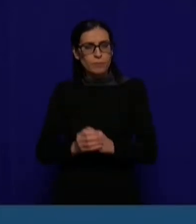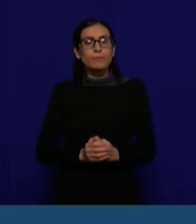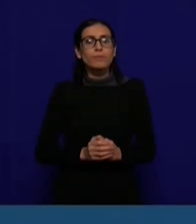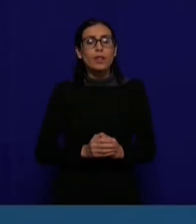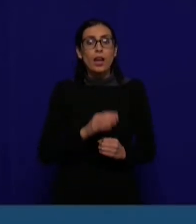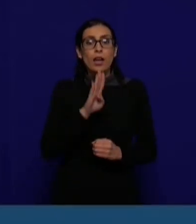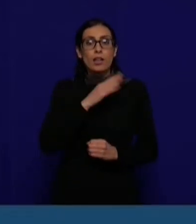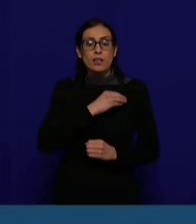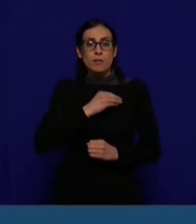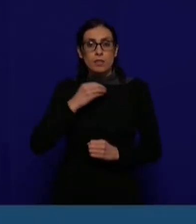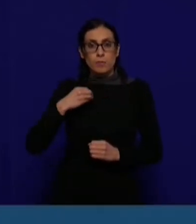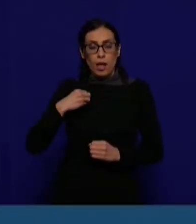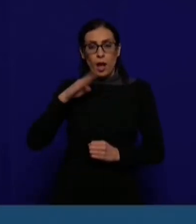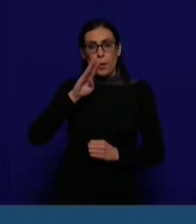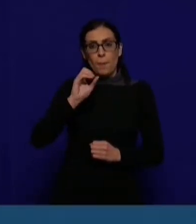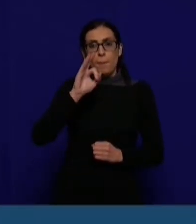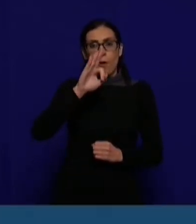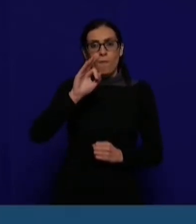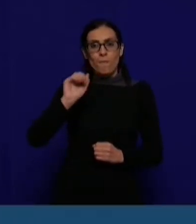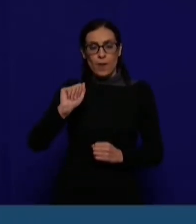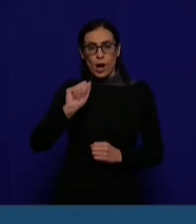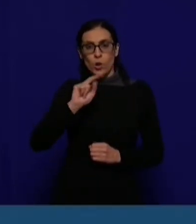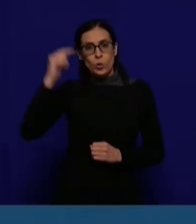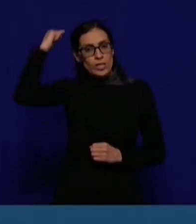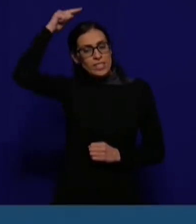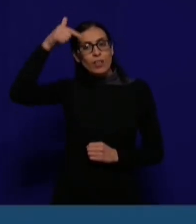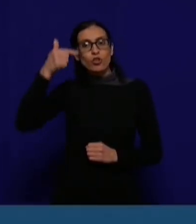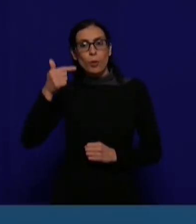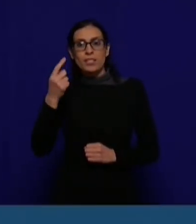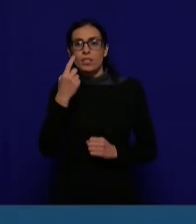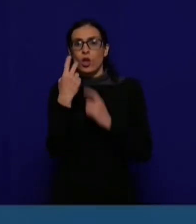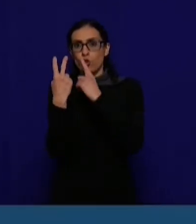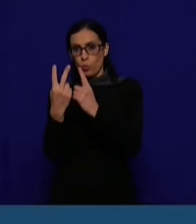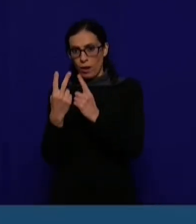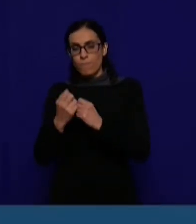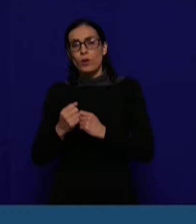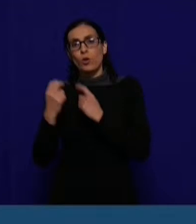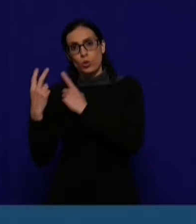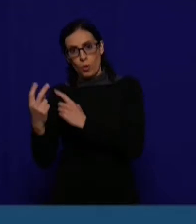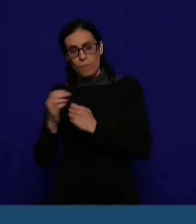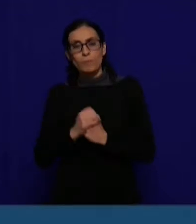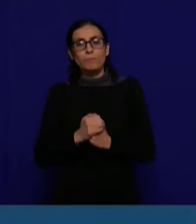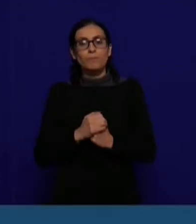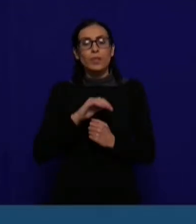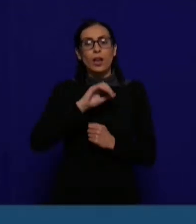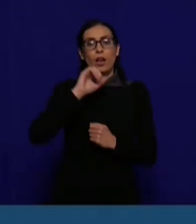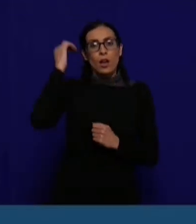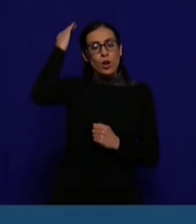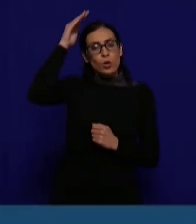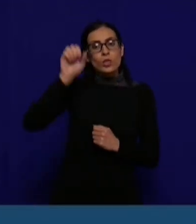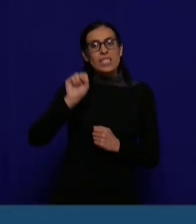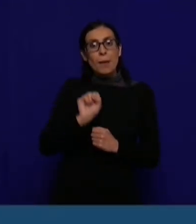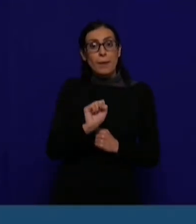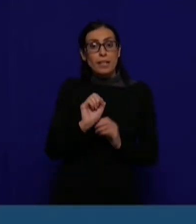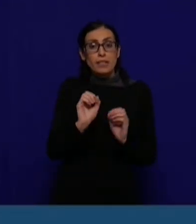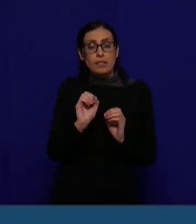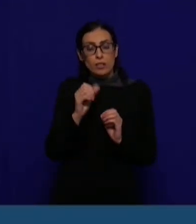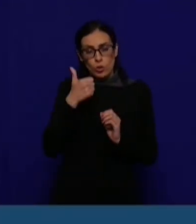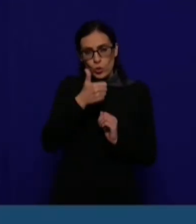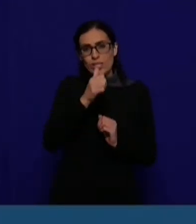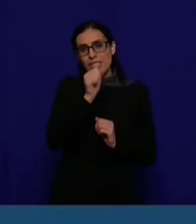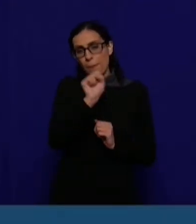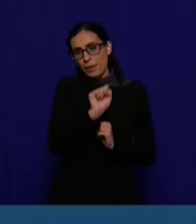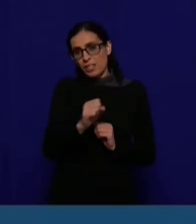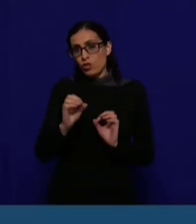hemm 12, St. Thomas hemm 12, ir-Rehab ta' Karen Grek hemm 7, il-Good Samaritan m'hemmx iżjed każijiet u Mount